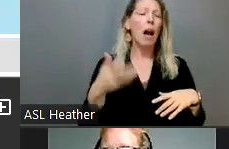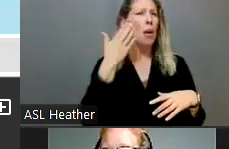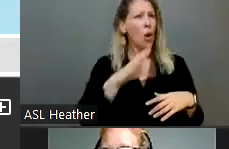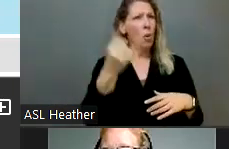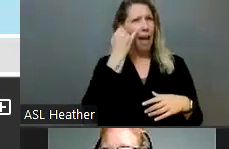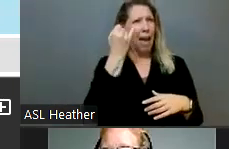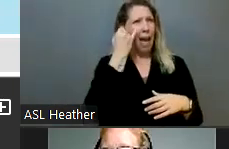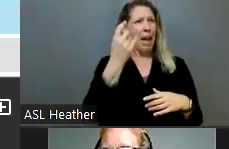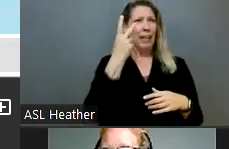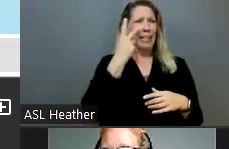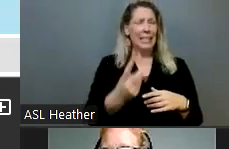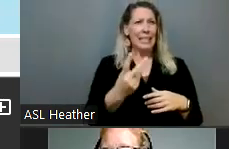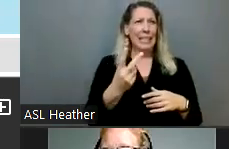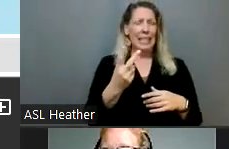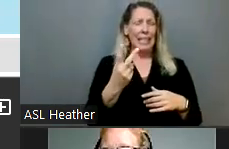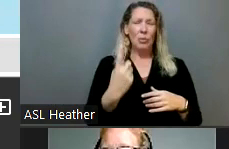one for folks that